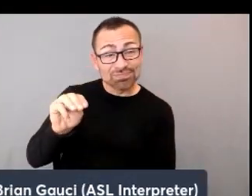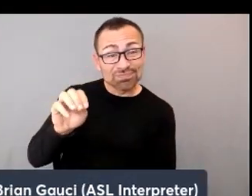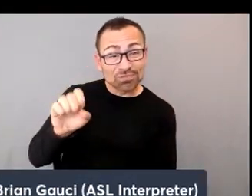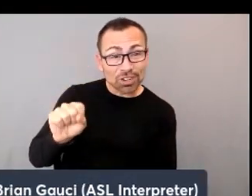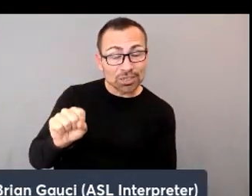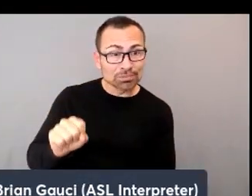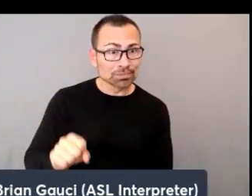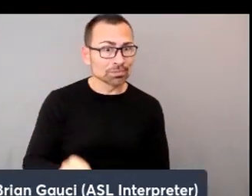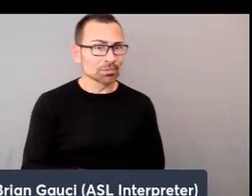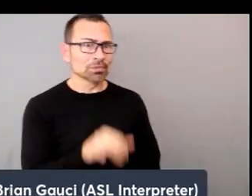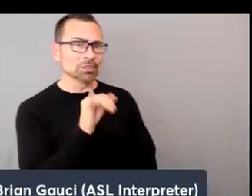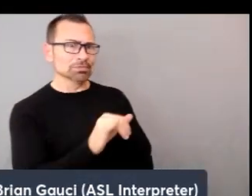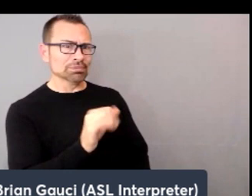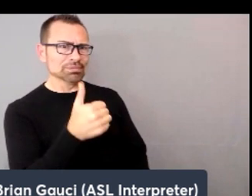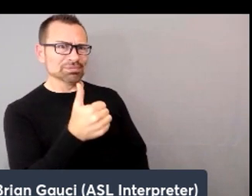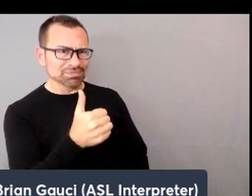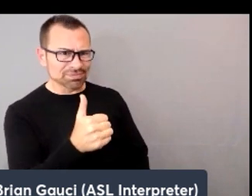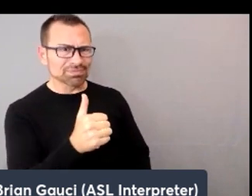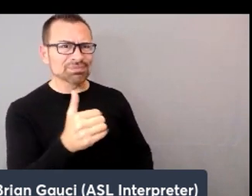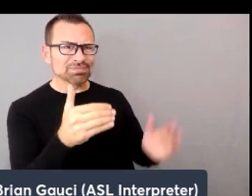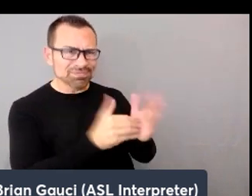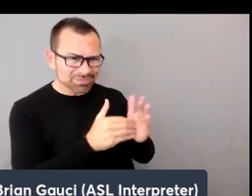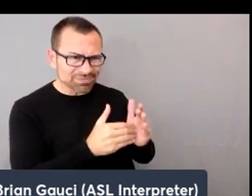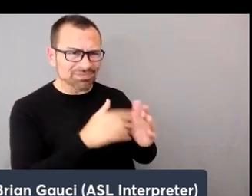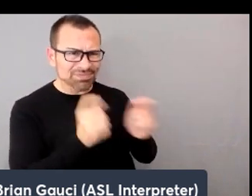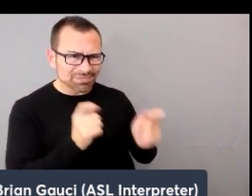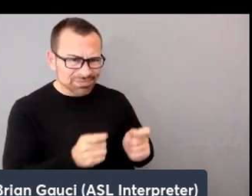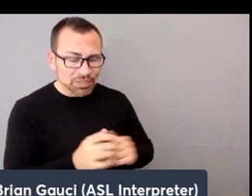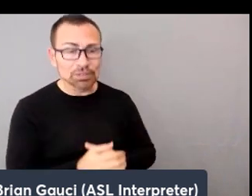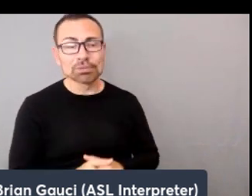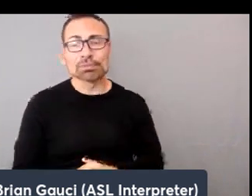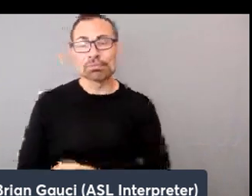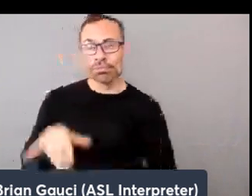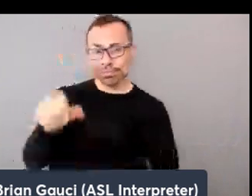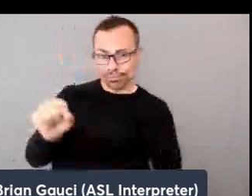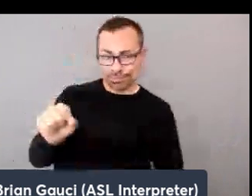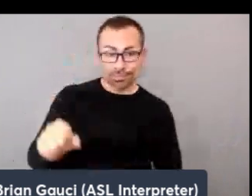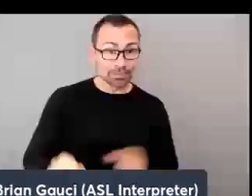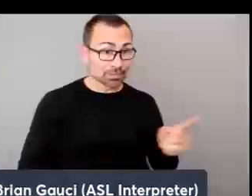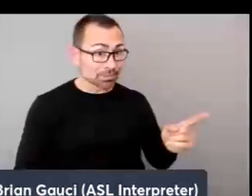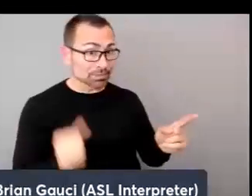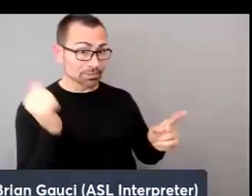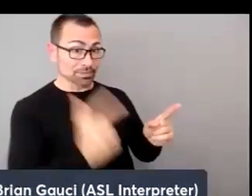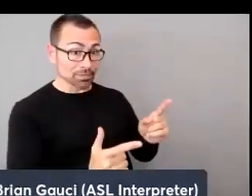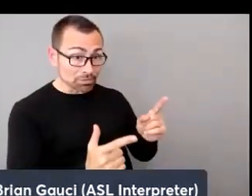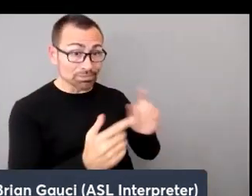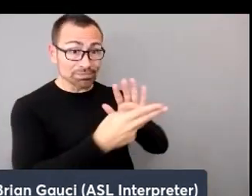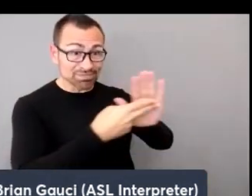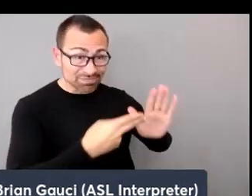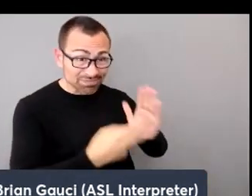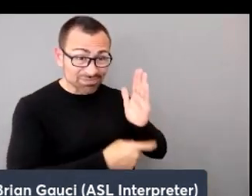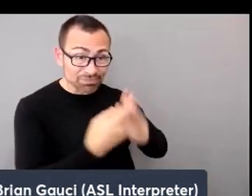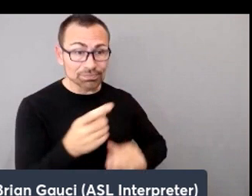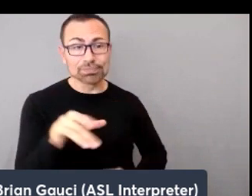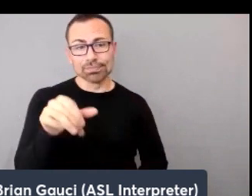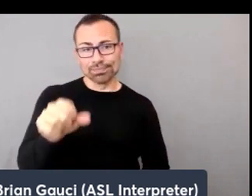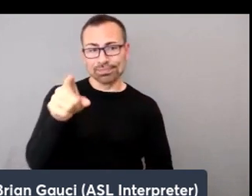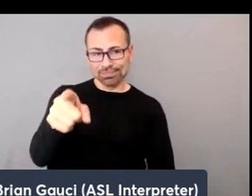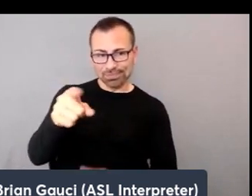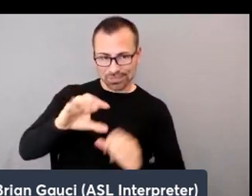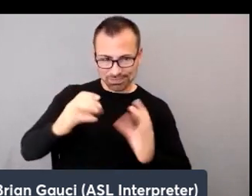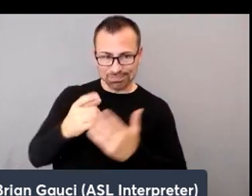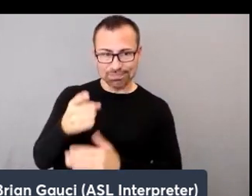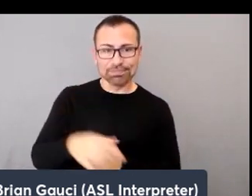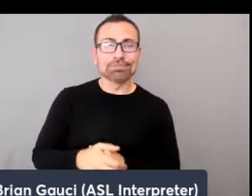10,000 images. Yeah. And they're all labeled automatically. Yeah, with this class. Yeah,